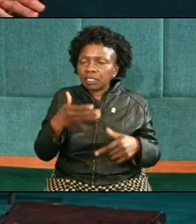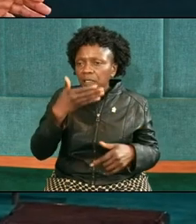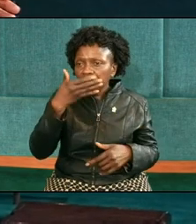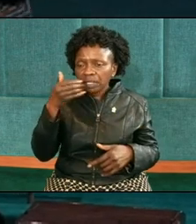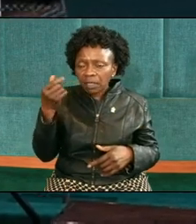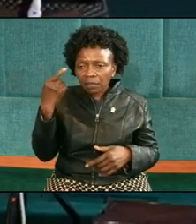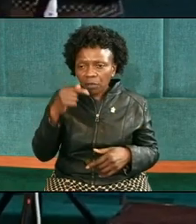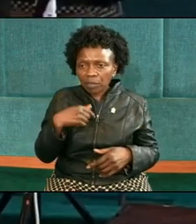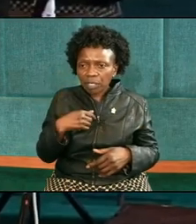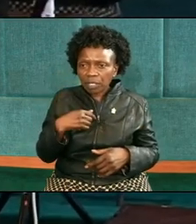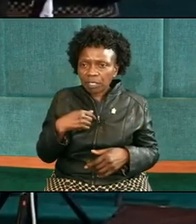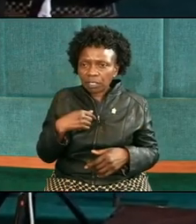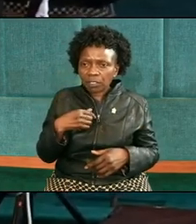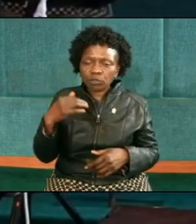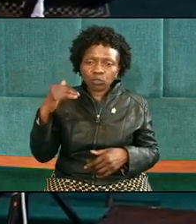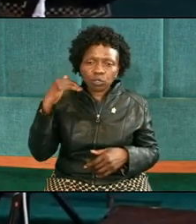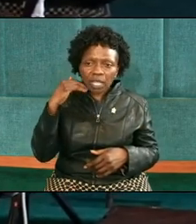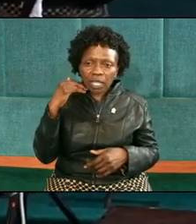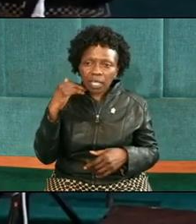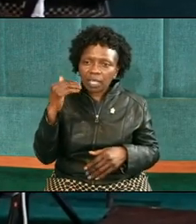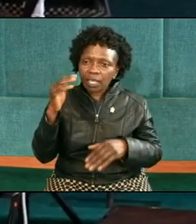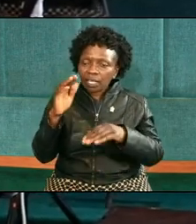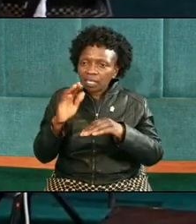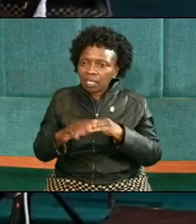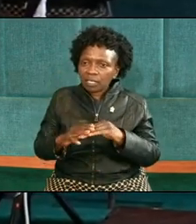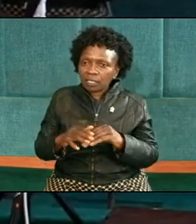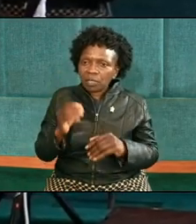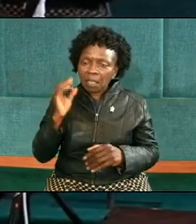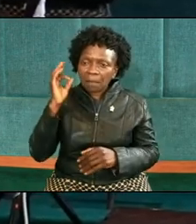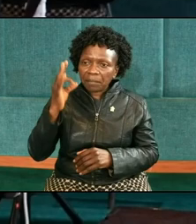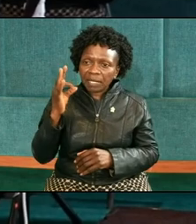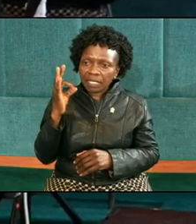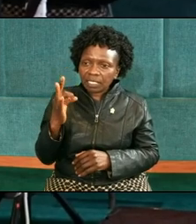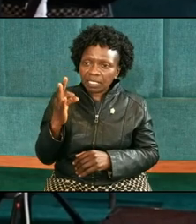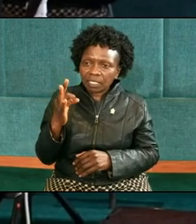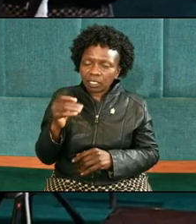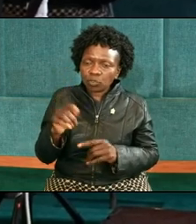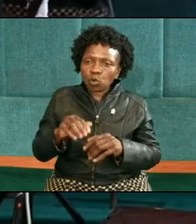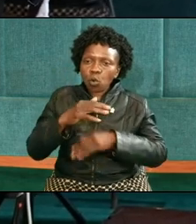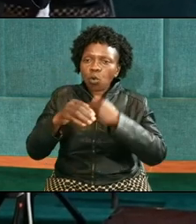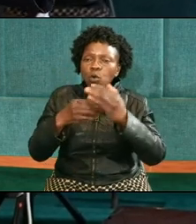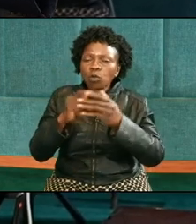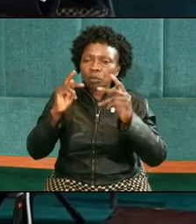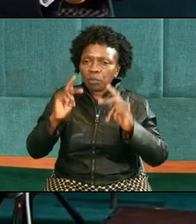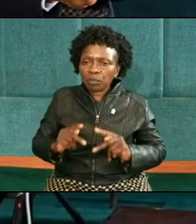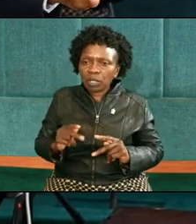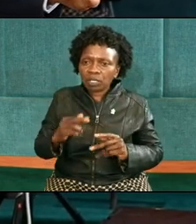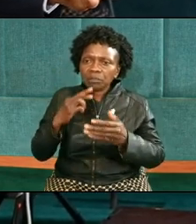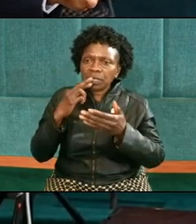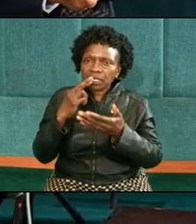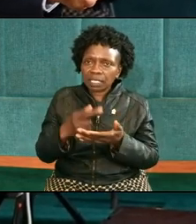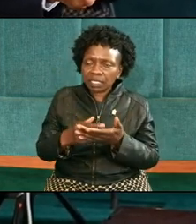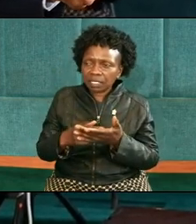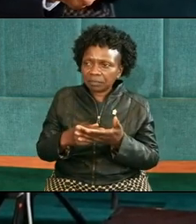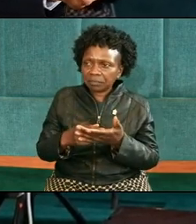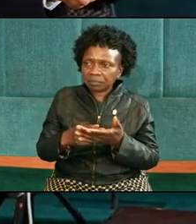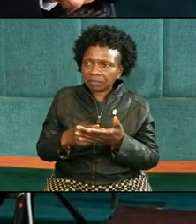for me to die than... Guy just preached and a whole nation, 120 people repented, and the guy's asking God to kill